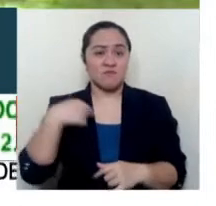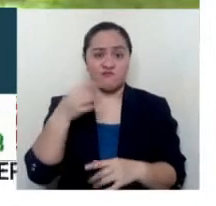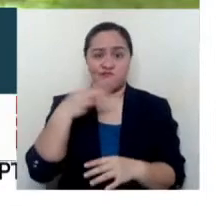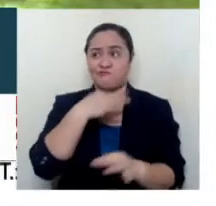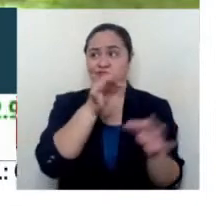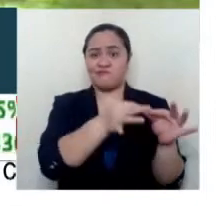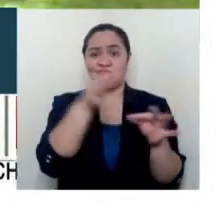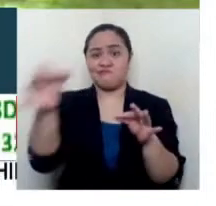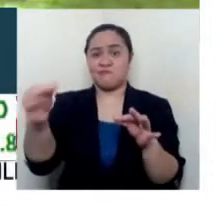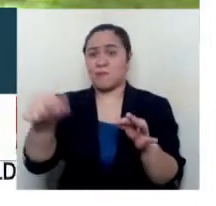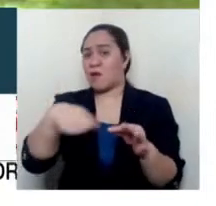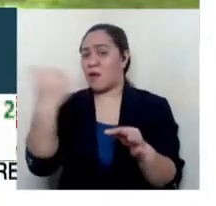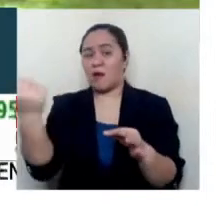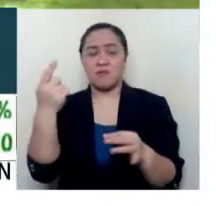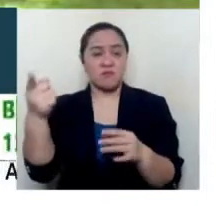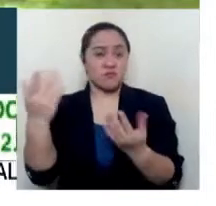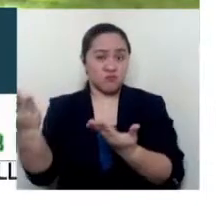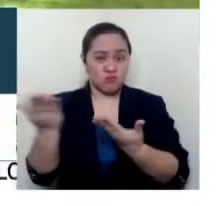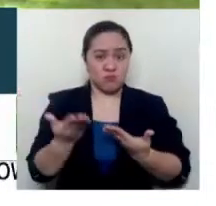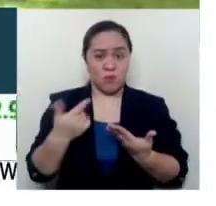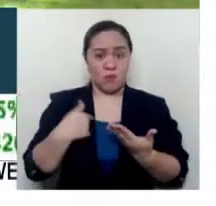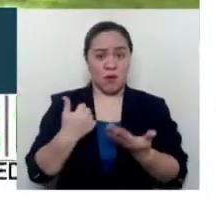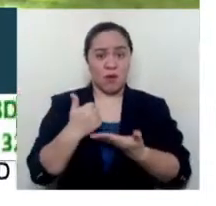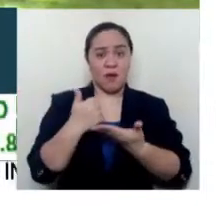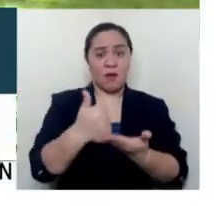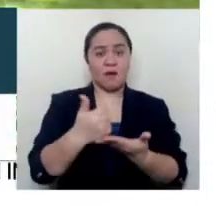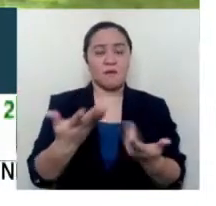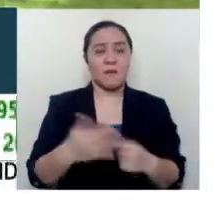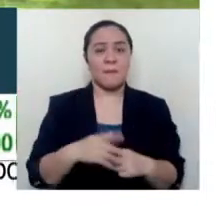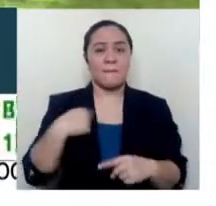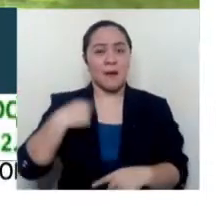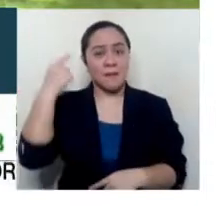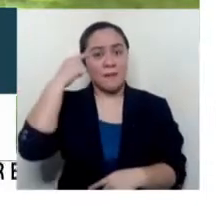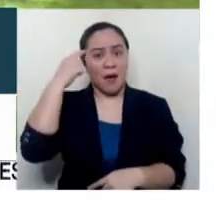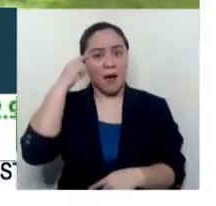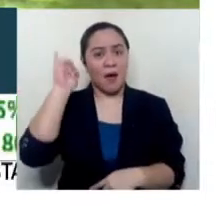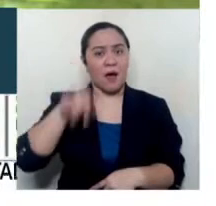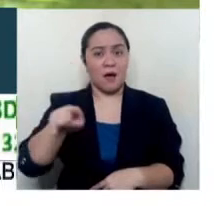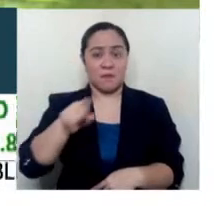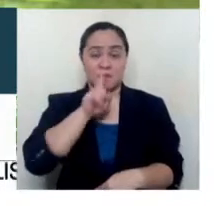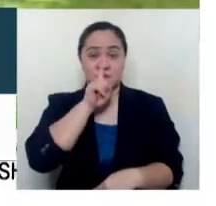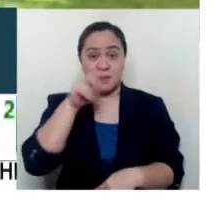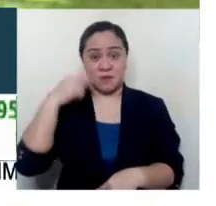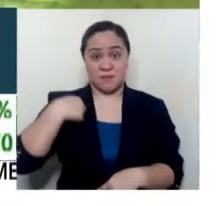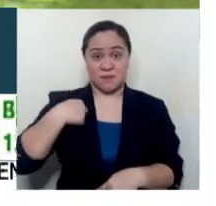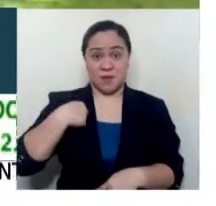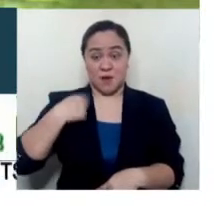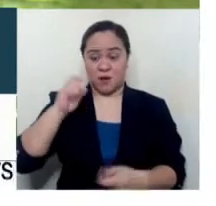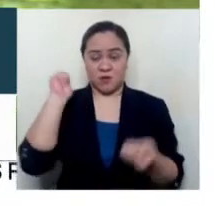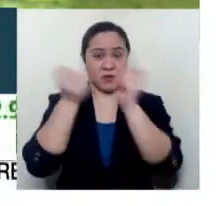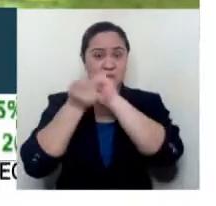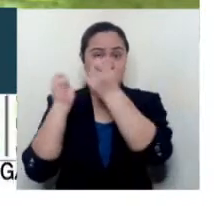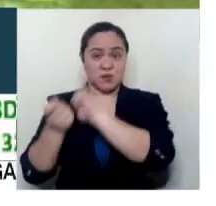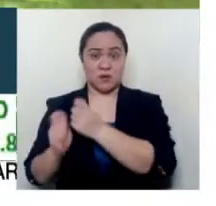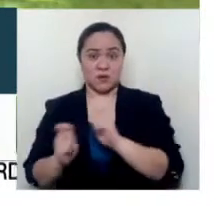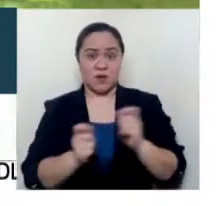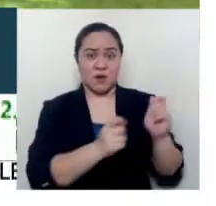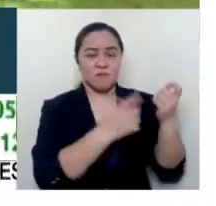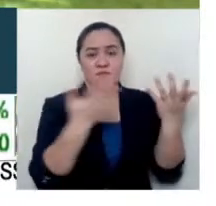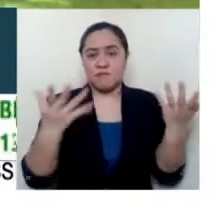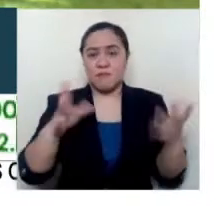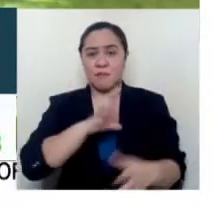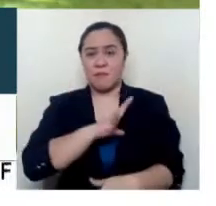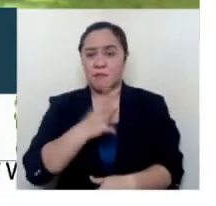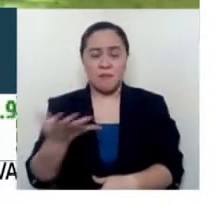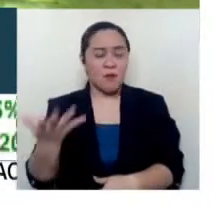no to anyone who offers help. But to my mind, Karen, it does not necessarily mean that I have to change any position I will be making. Now, if that is a